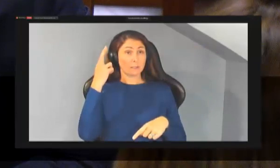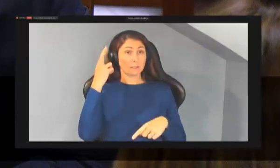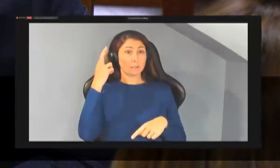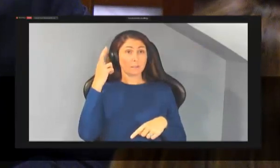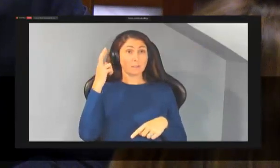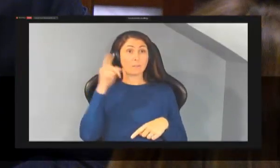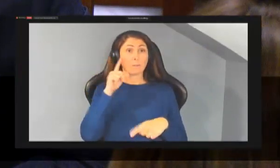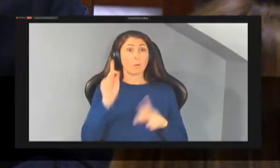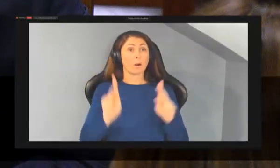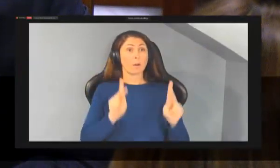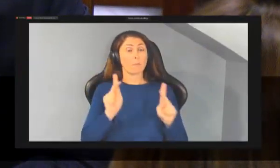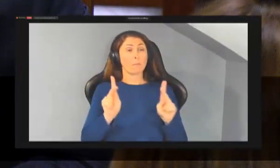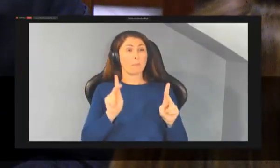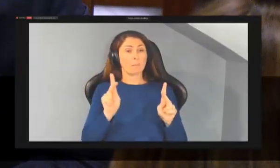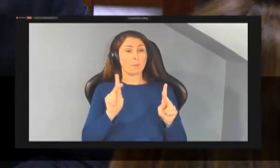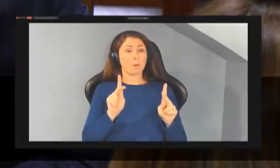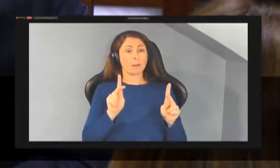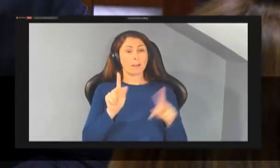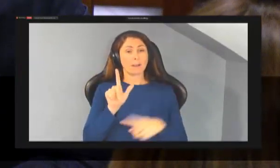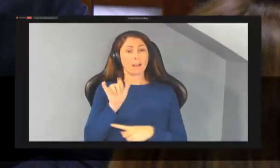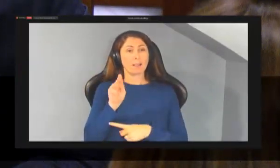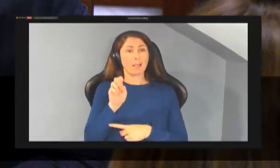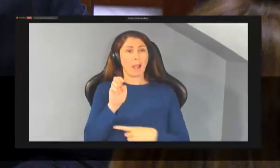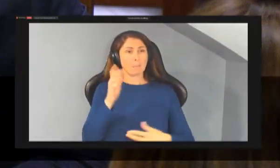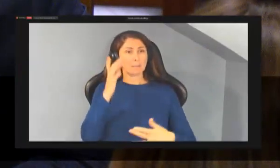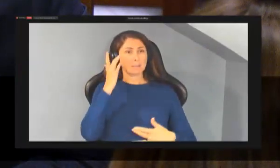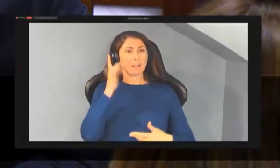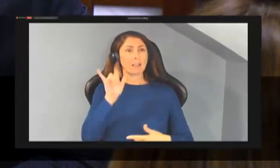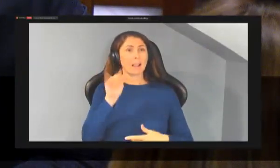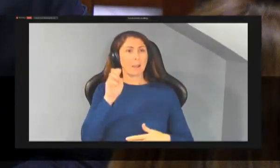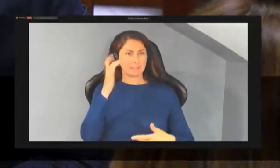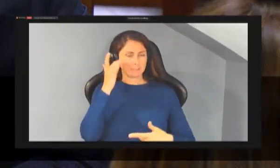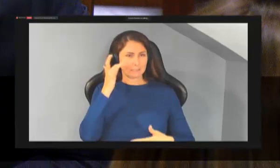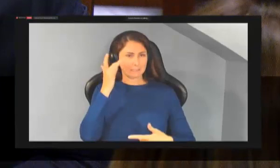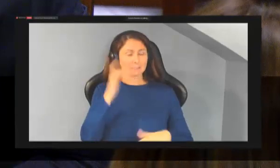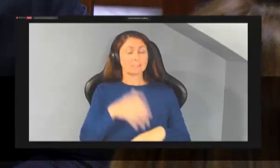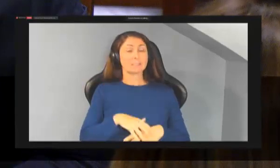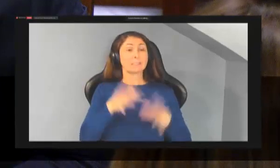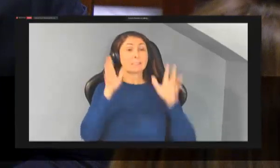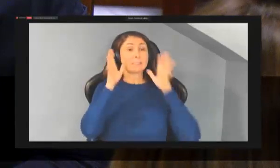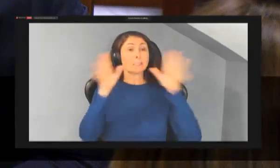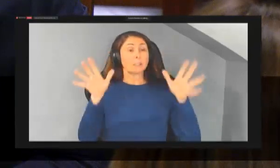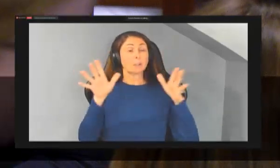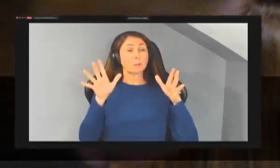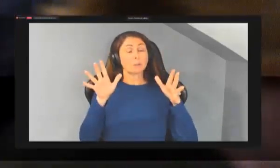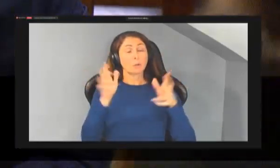people getting Lyme disease. Deer are causing,